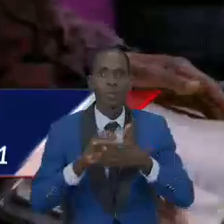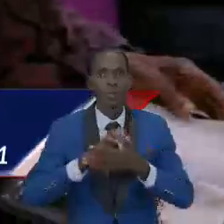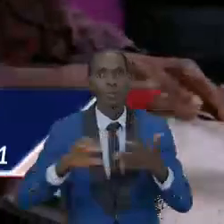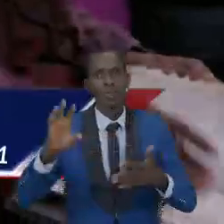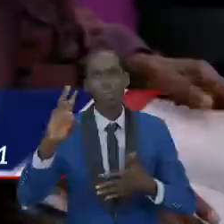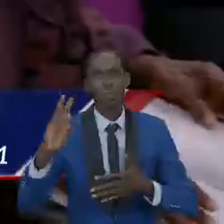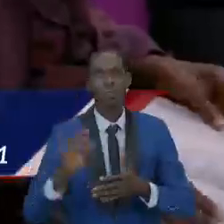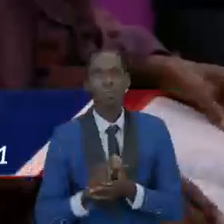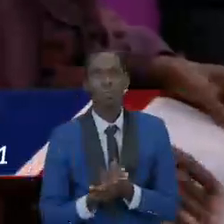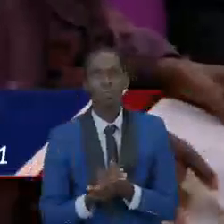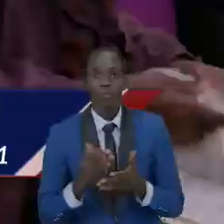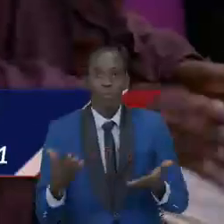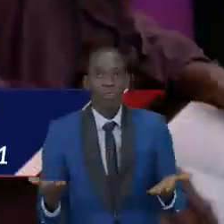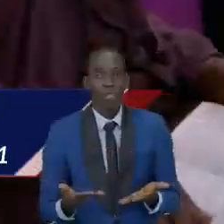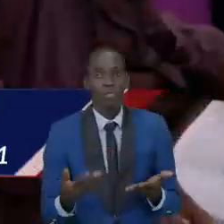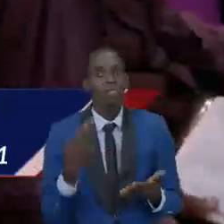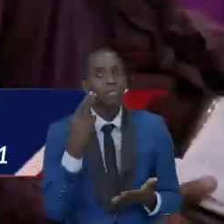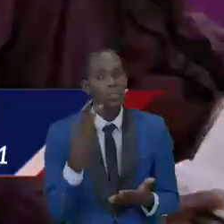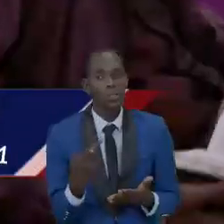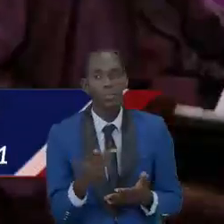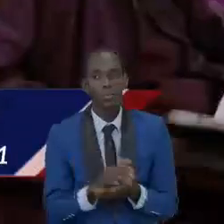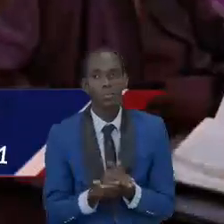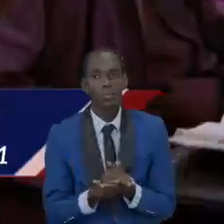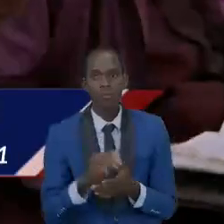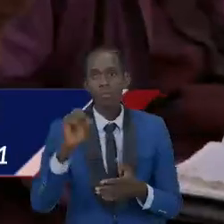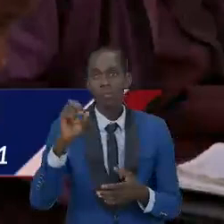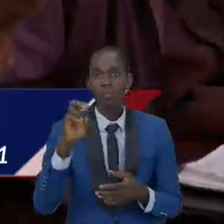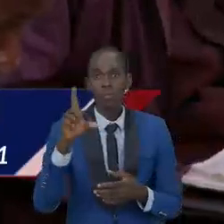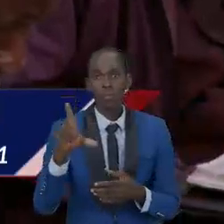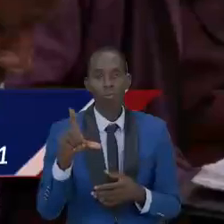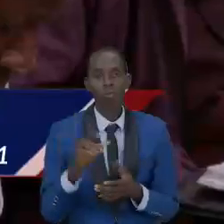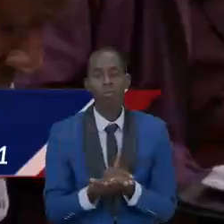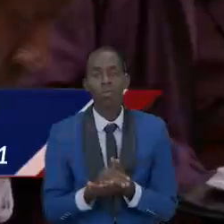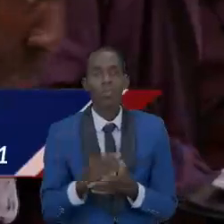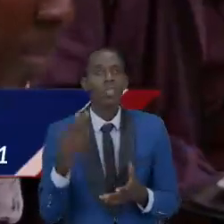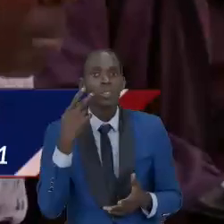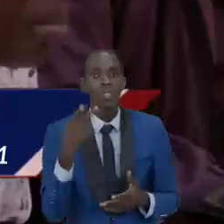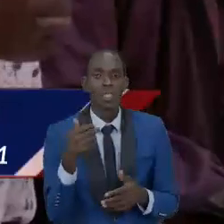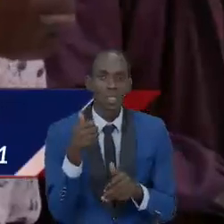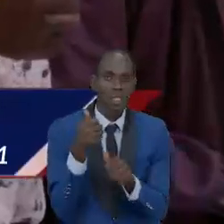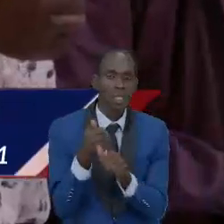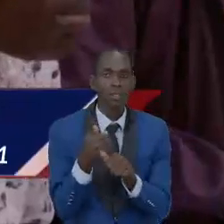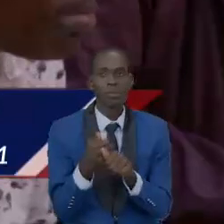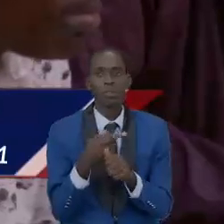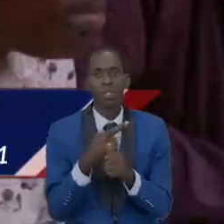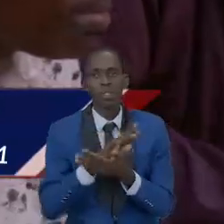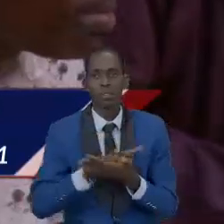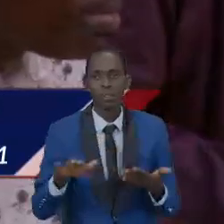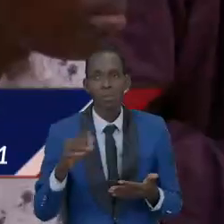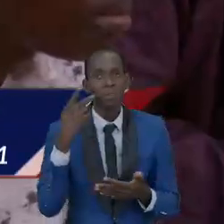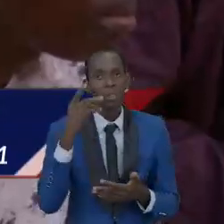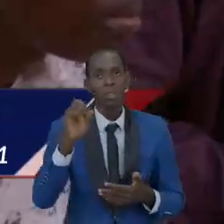verse 6. Here is Saul, when he was Saul, self-righteous. Here is Saul.